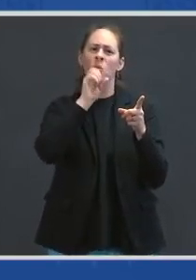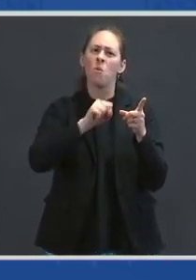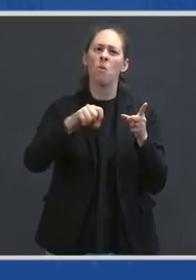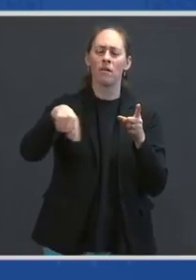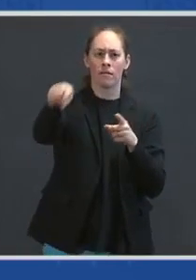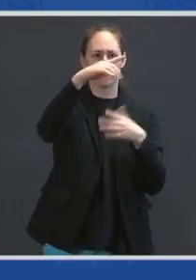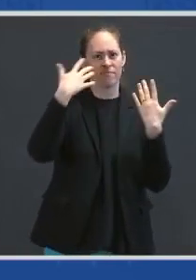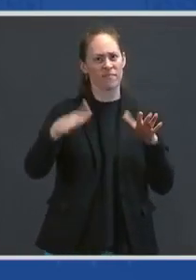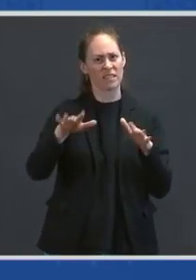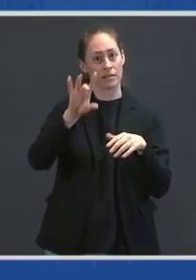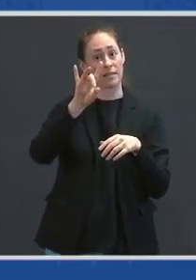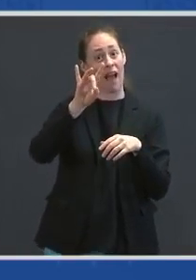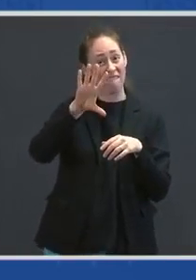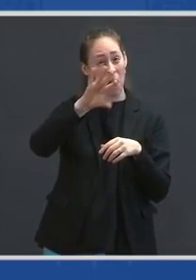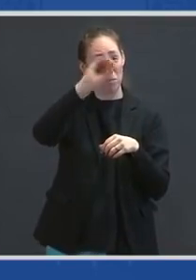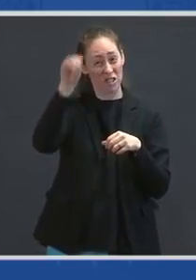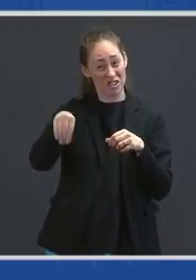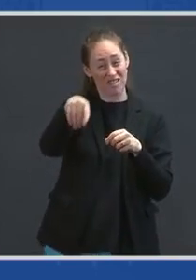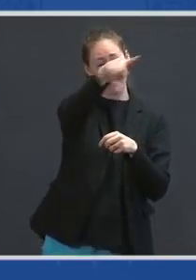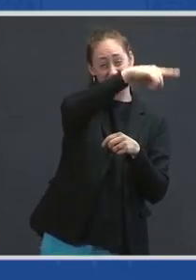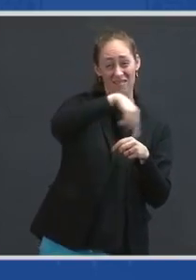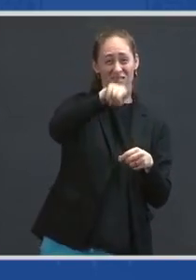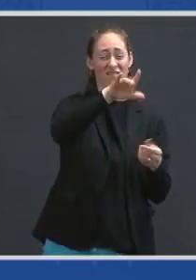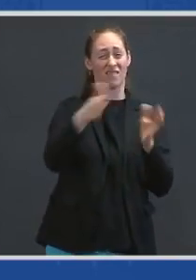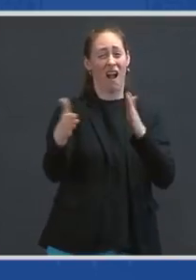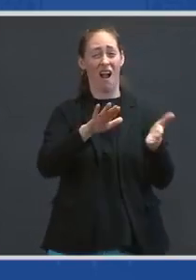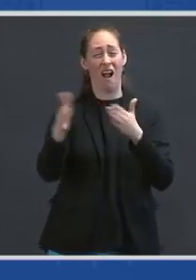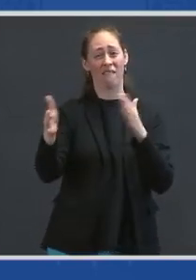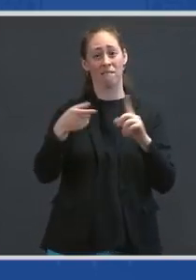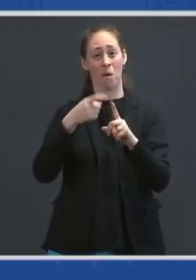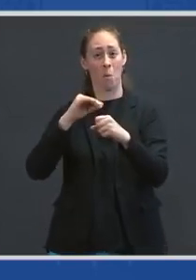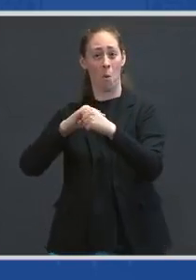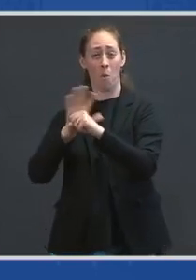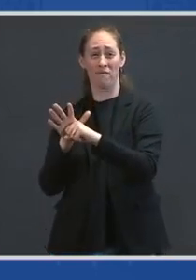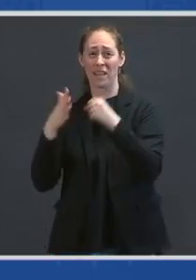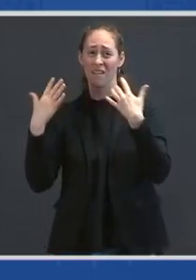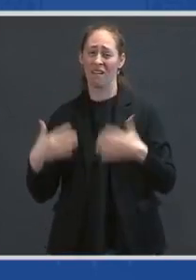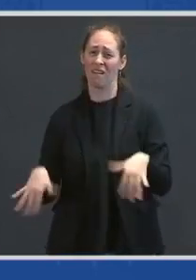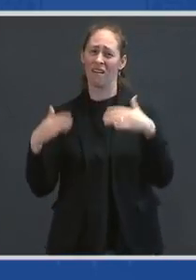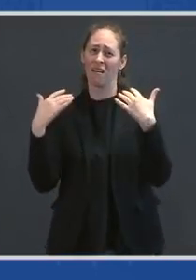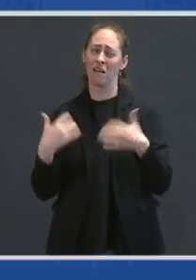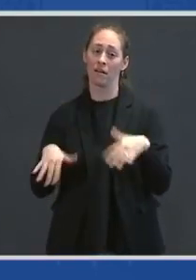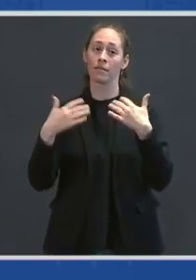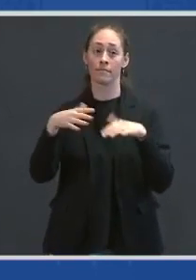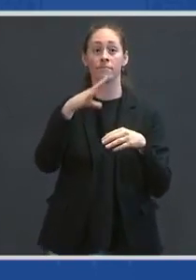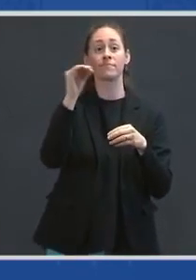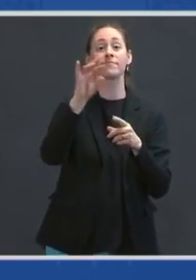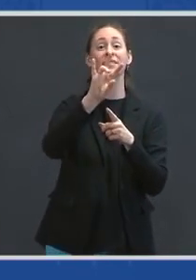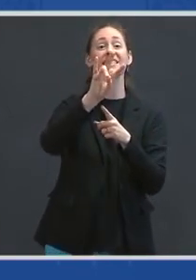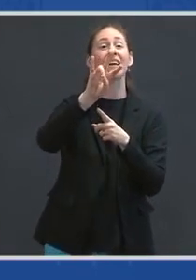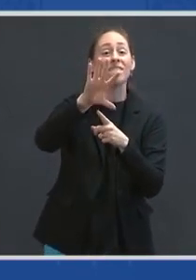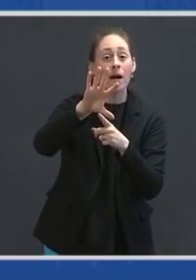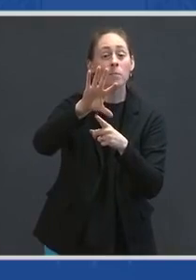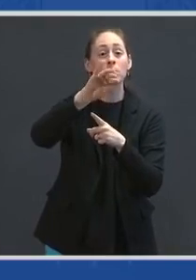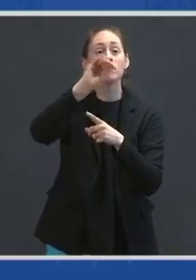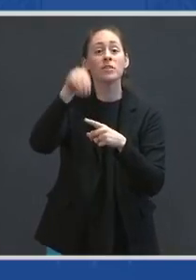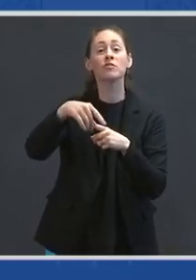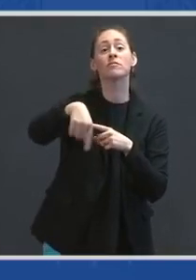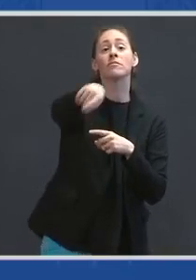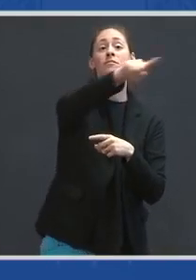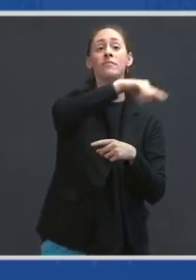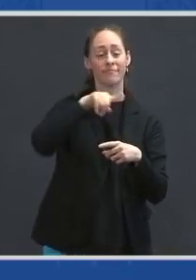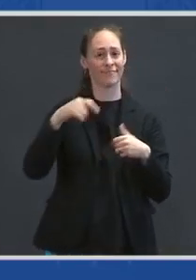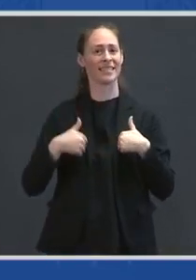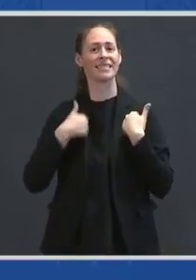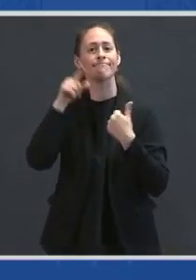Additionally, about 75% of the people who live in long-term facilities have gotten their first shot, and